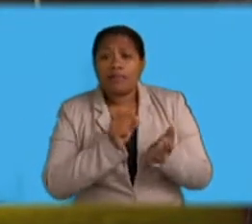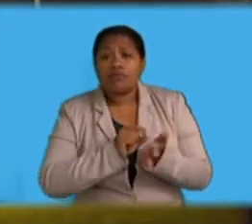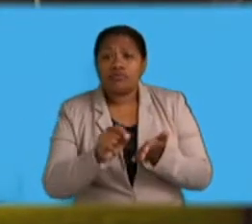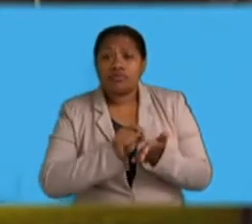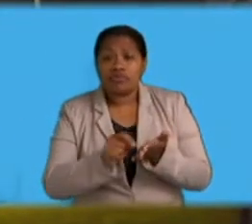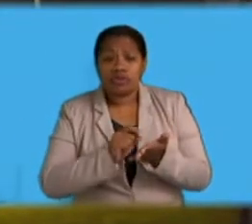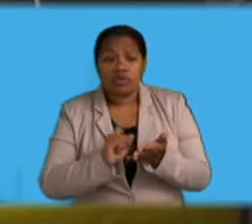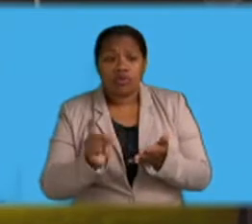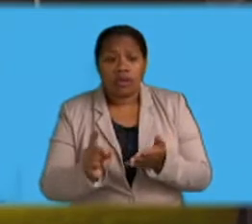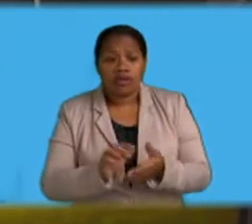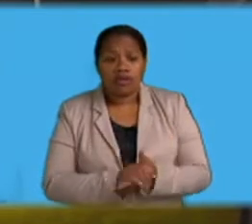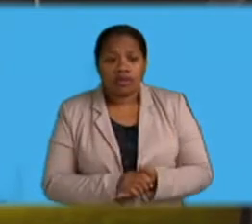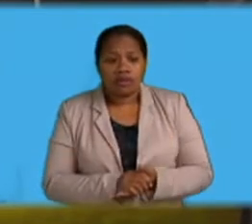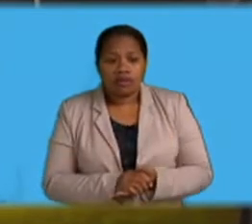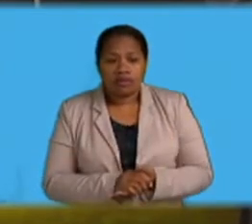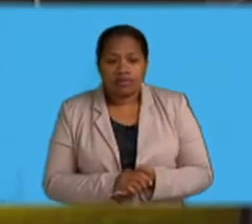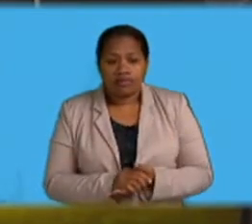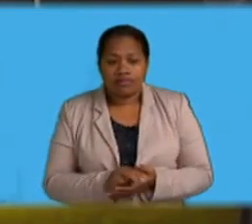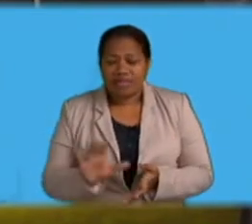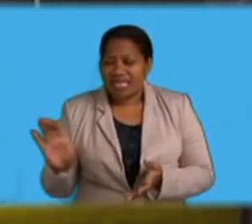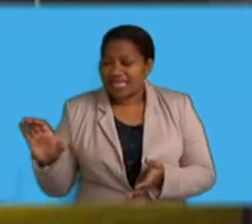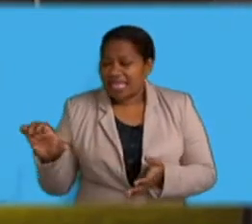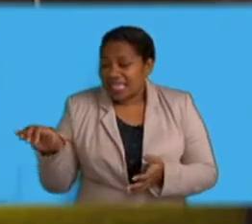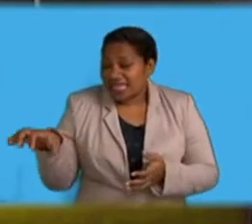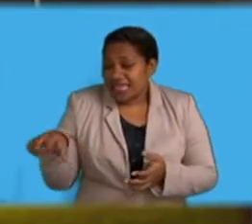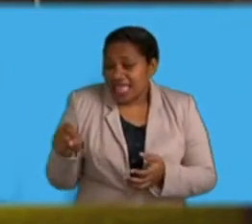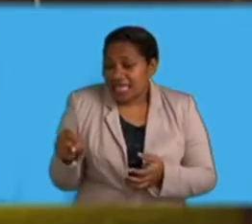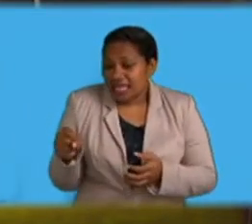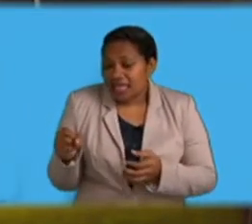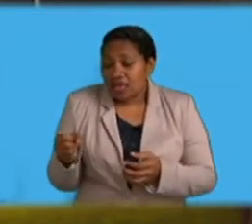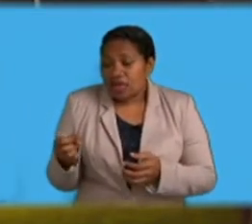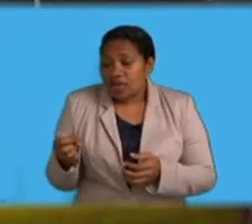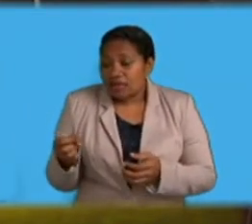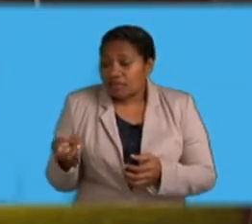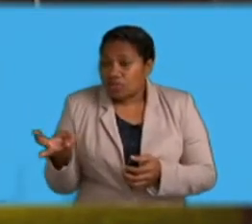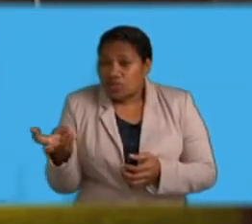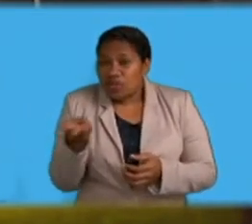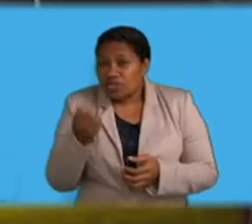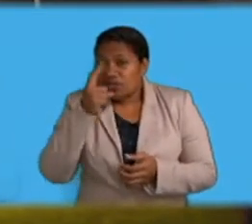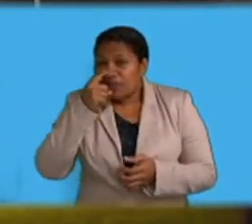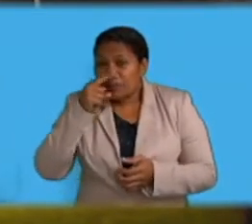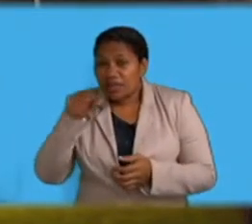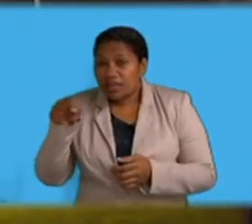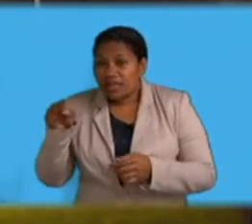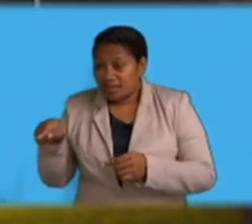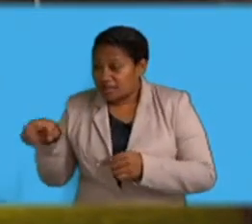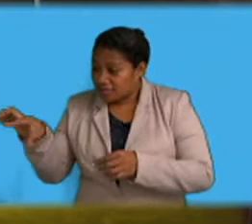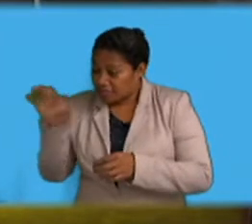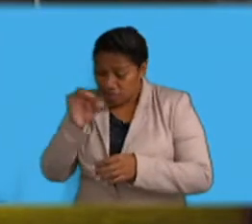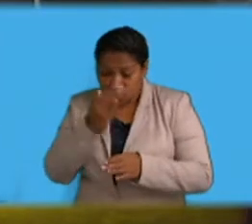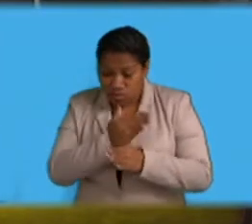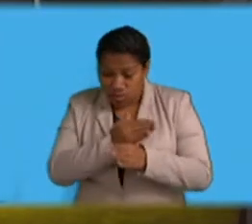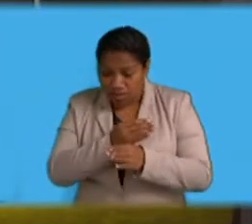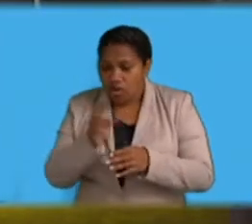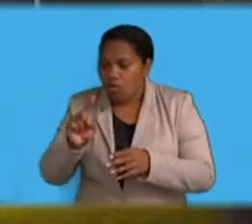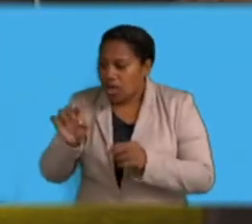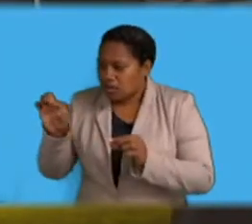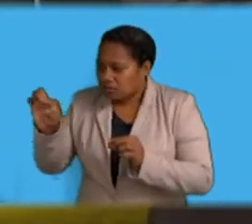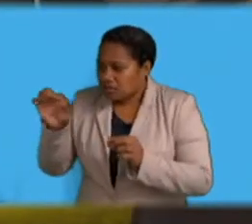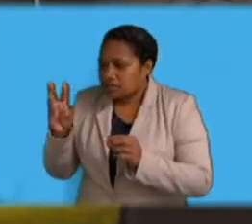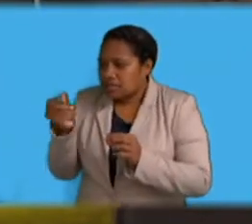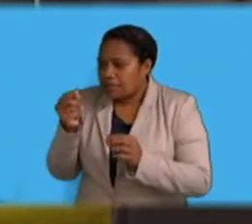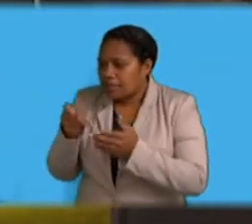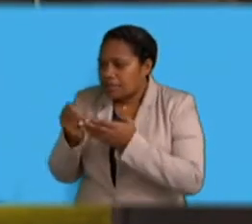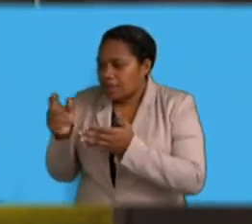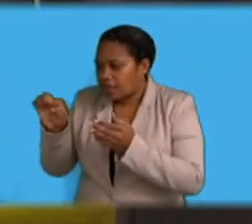used to take a cut of the salary of people who he recruited. Some of the women